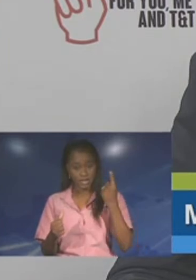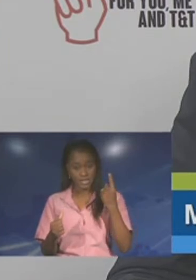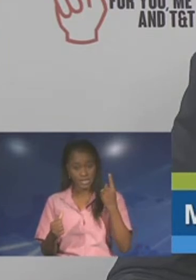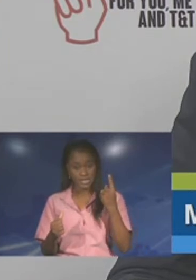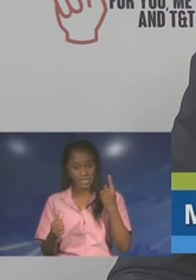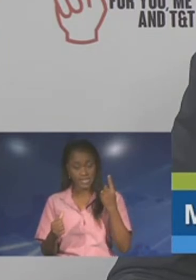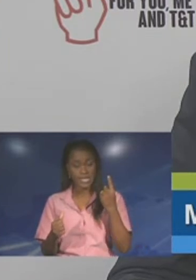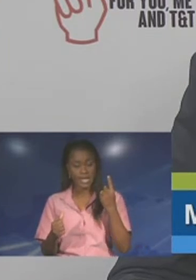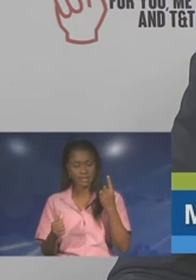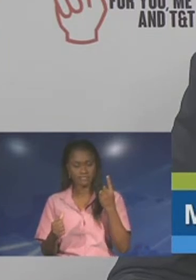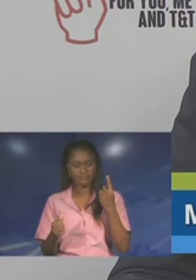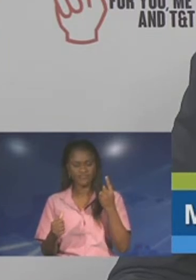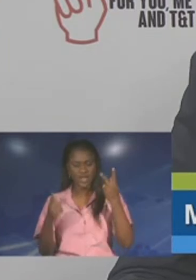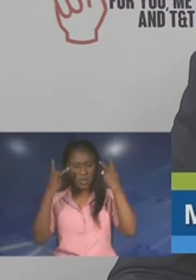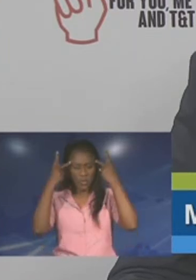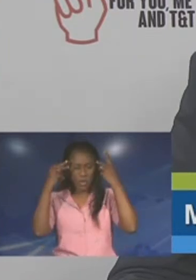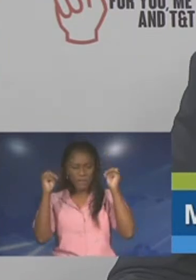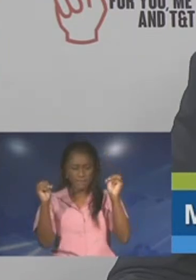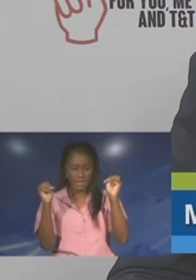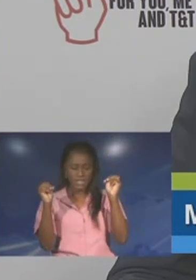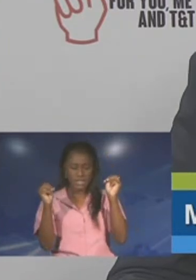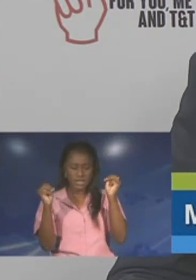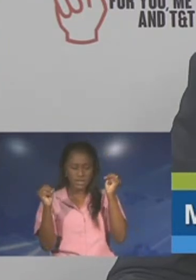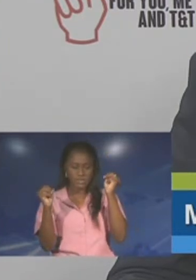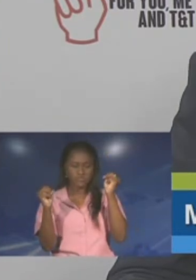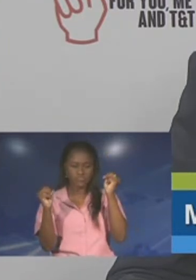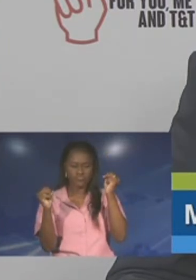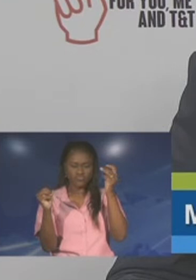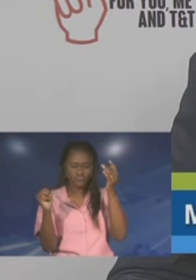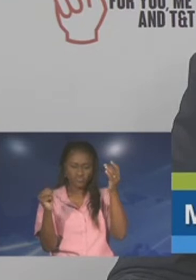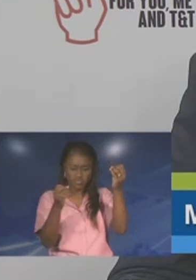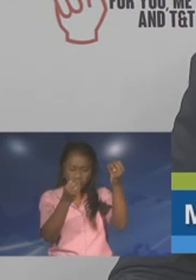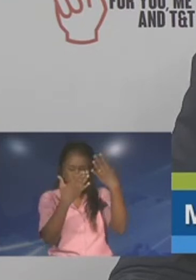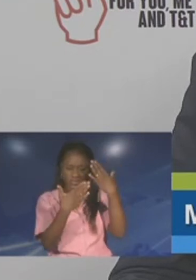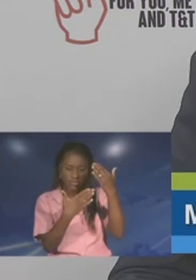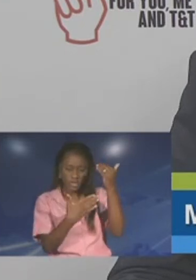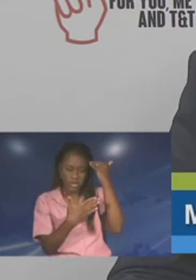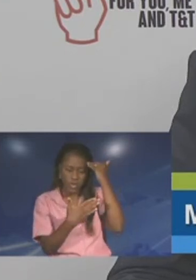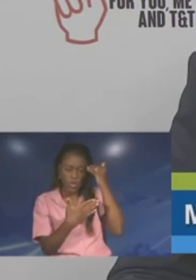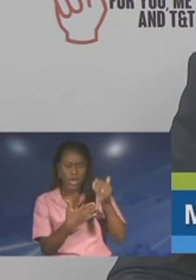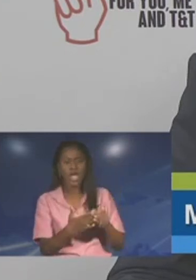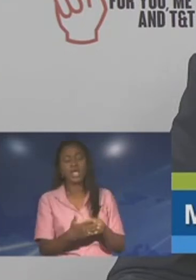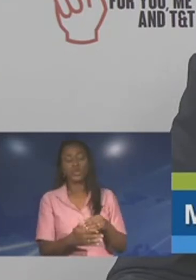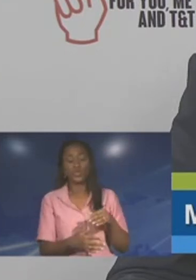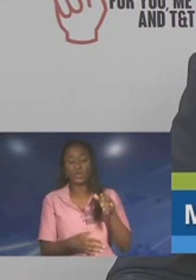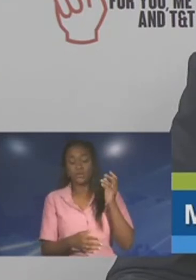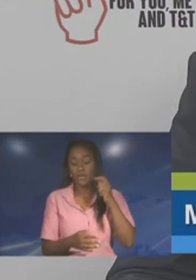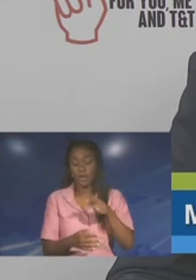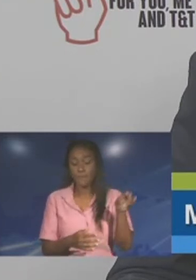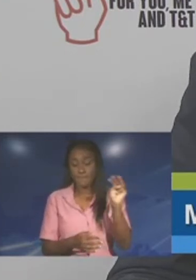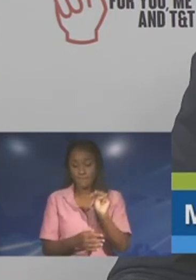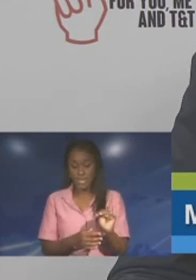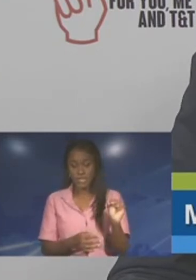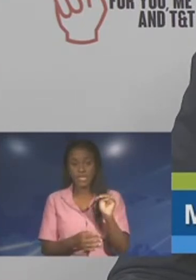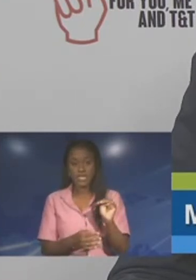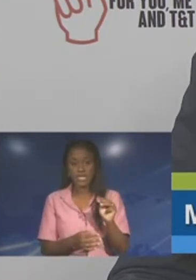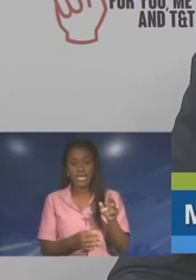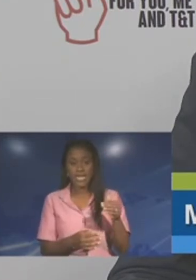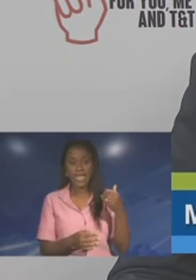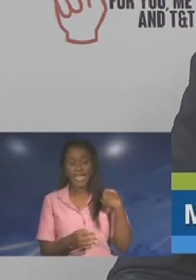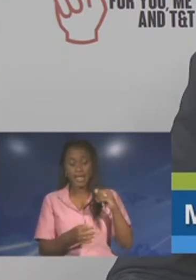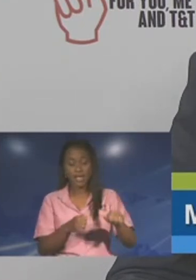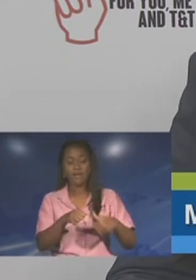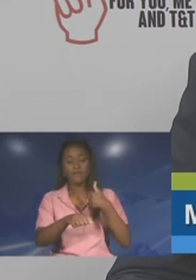of the Prime Minister's position in doing that. And as you would have heard on Monday at the press conference, he has